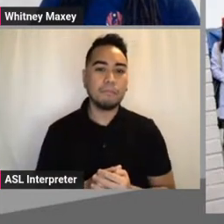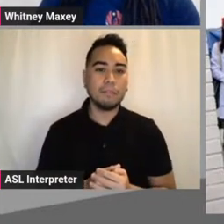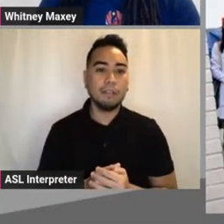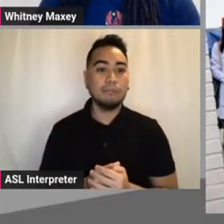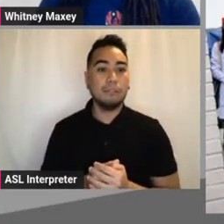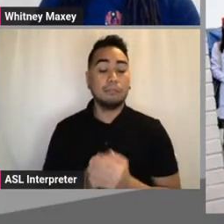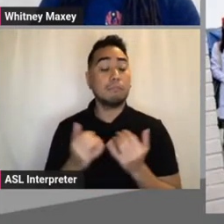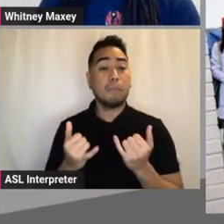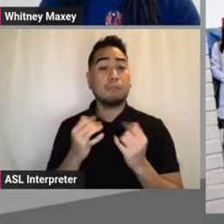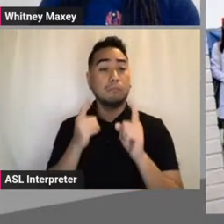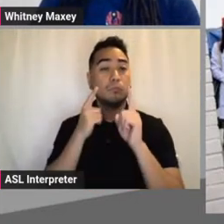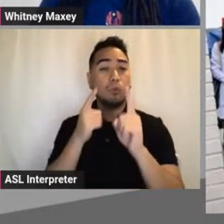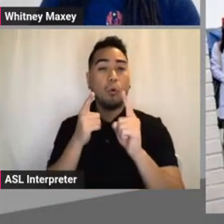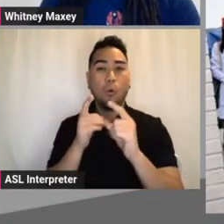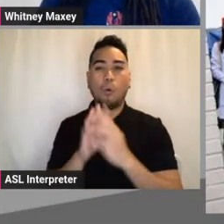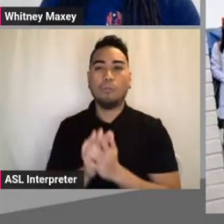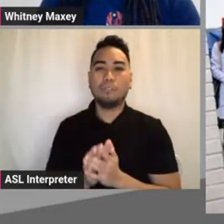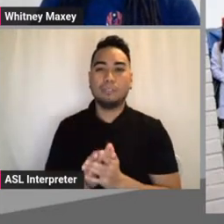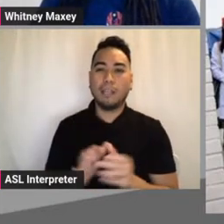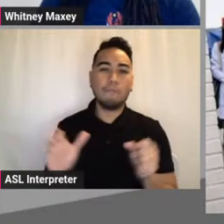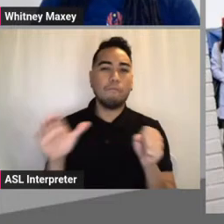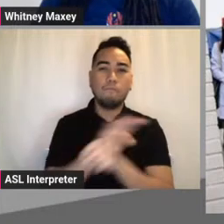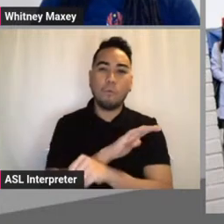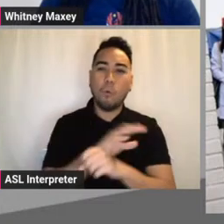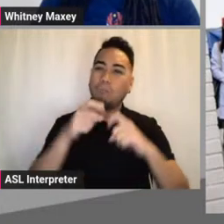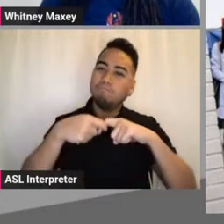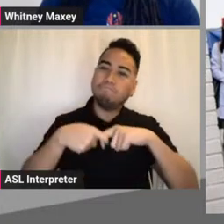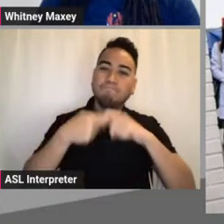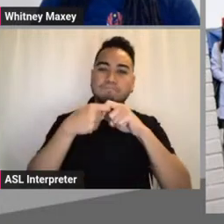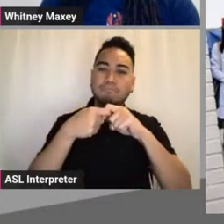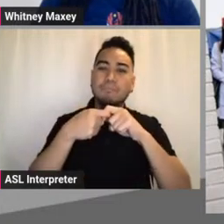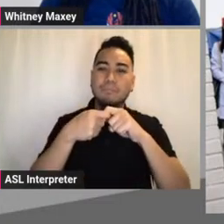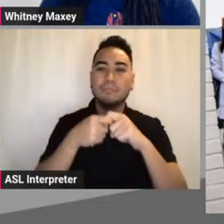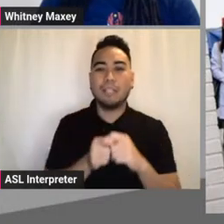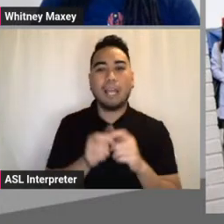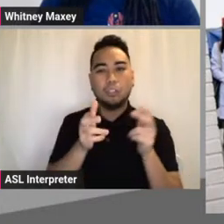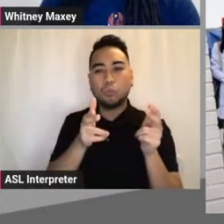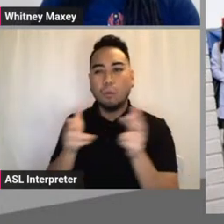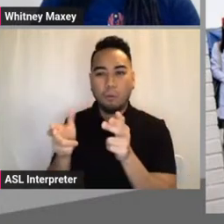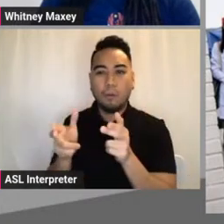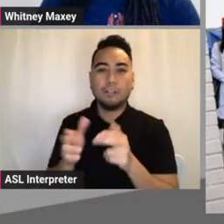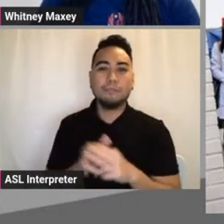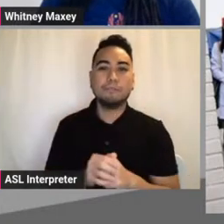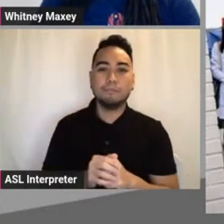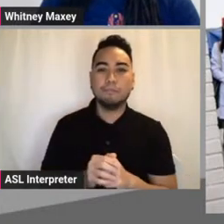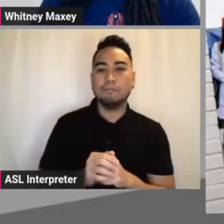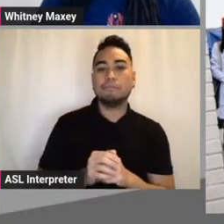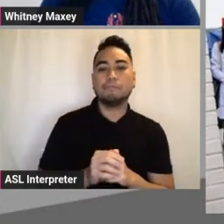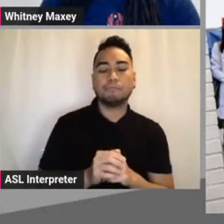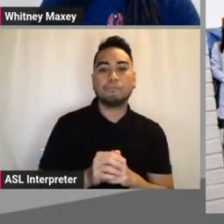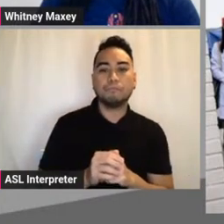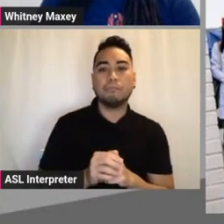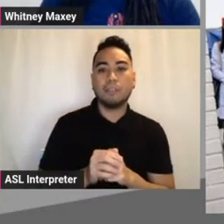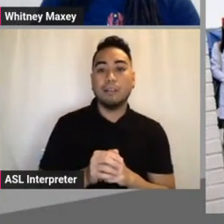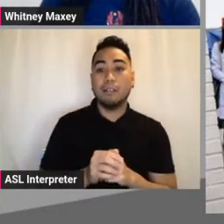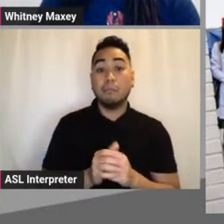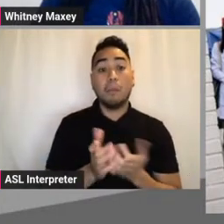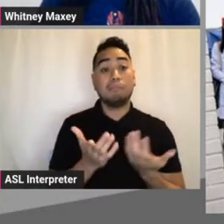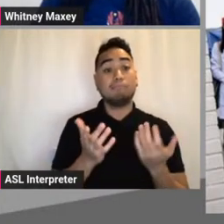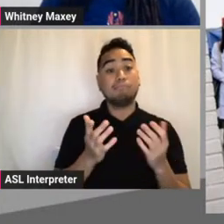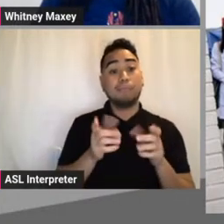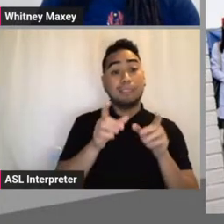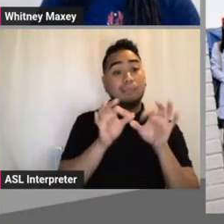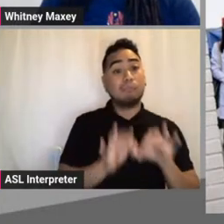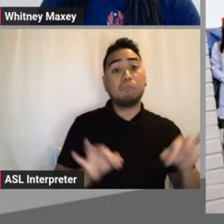today while making the longer term strategic decisions to block the MAGA movement at the ballot box this November